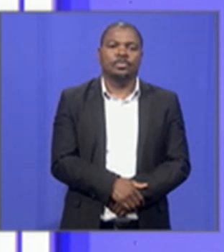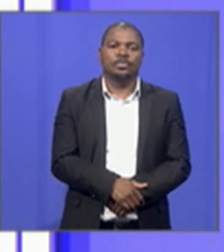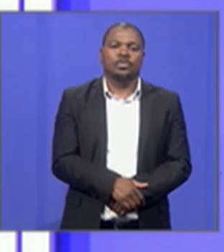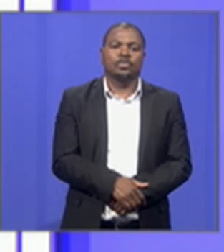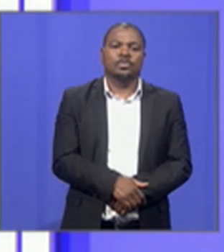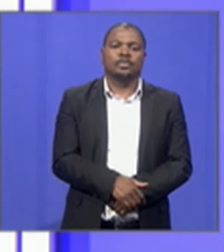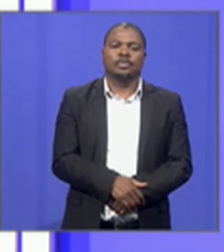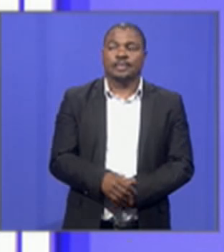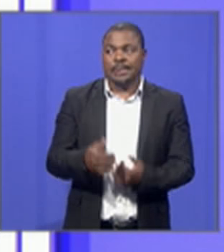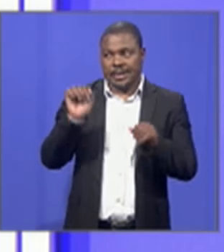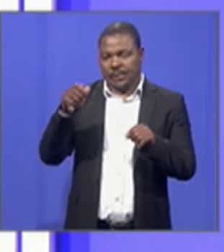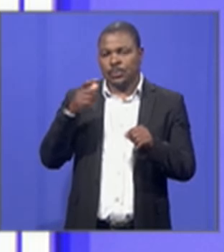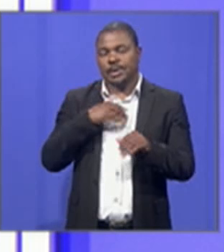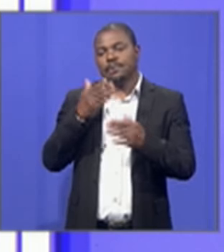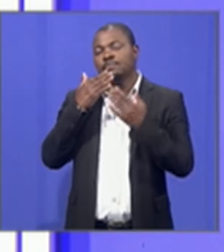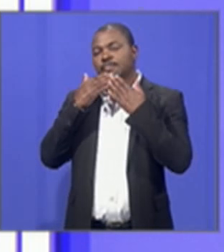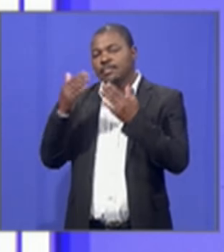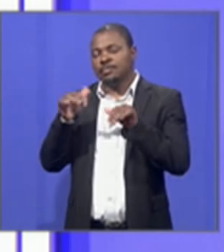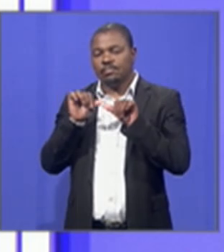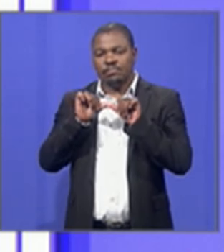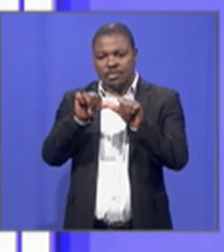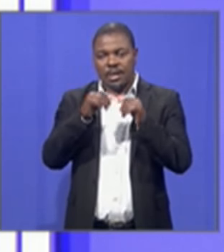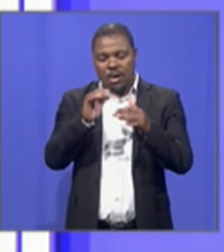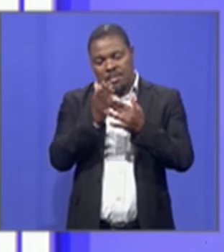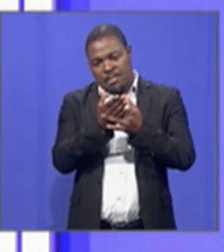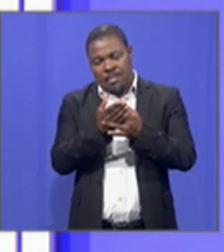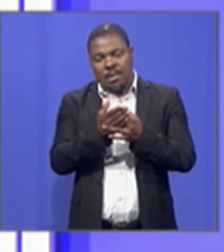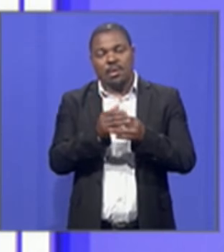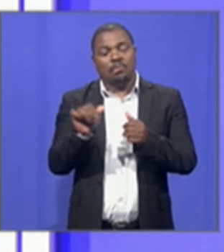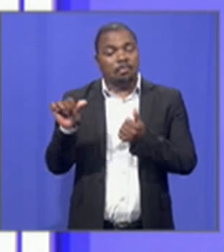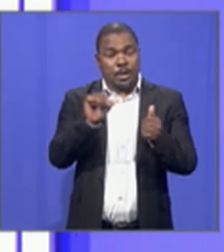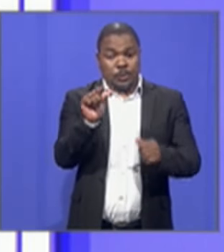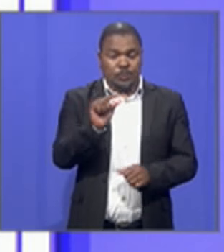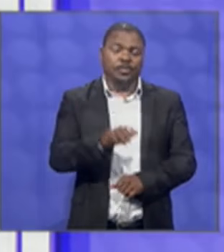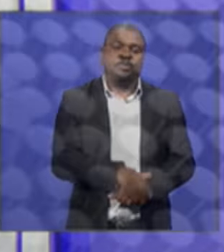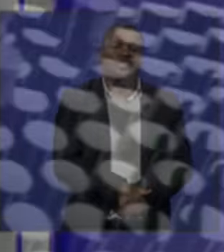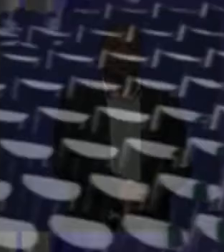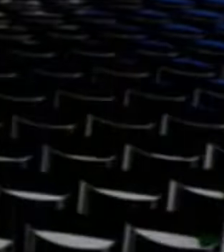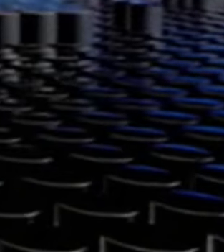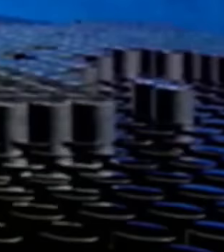re ba leboga ka ona mogo go mele bakeng la gabjale re feta ka mabenkeleng re tlo boa re tšwela pele.